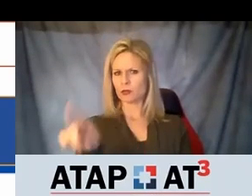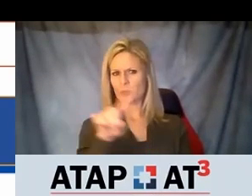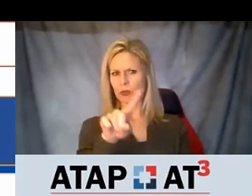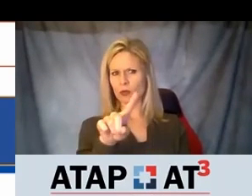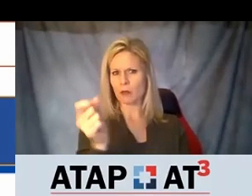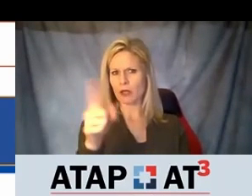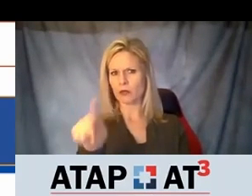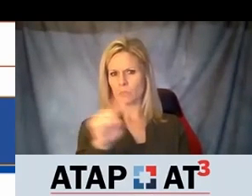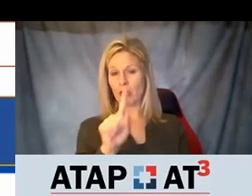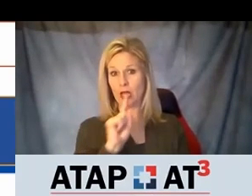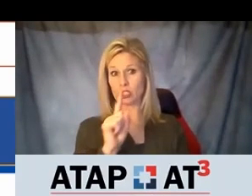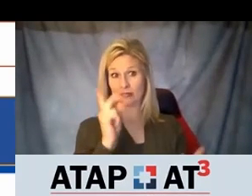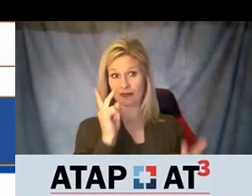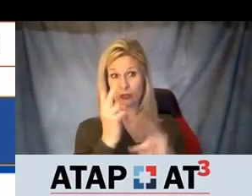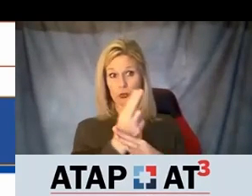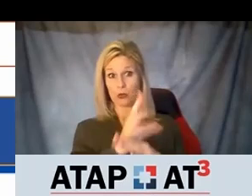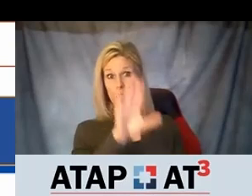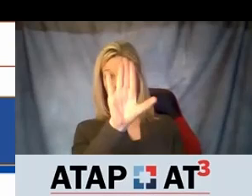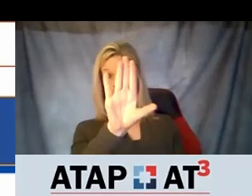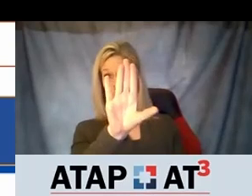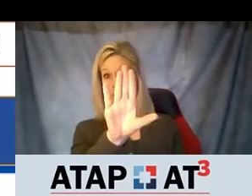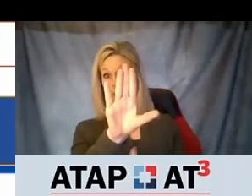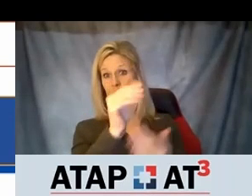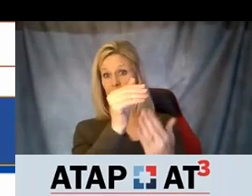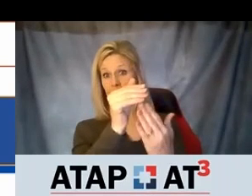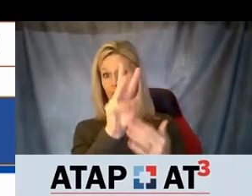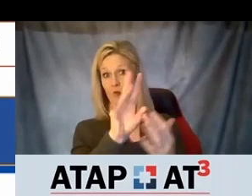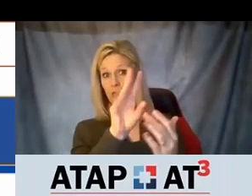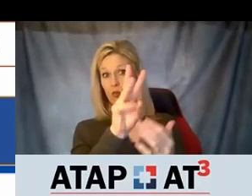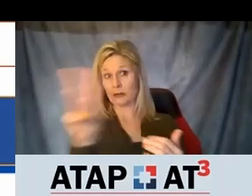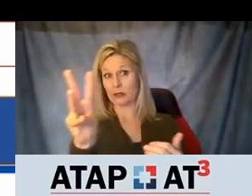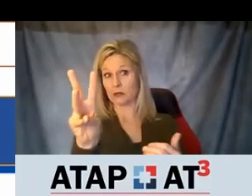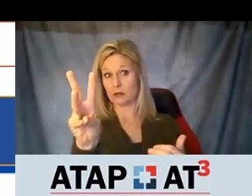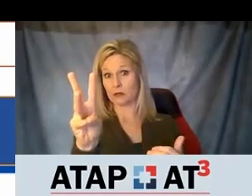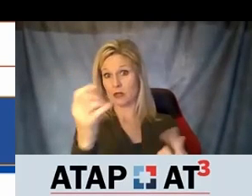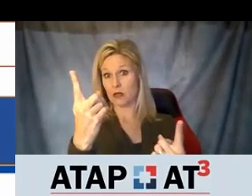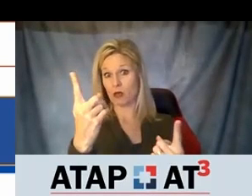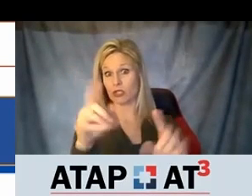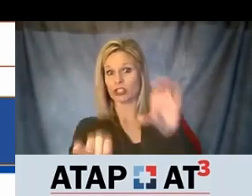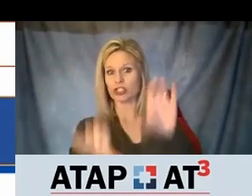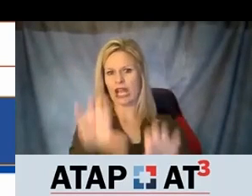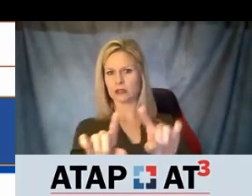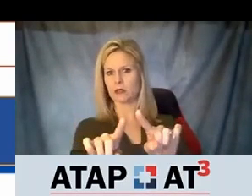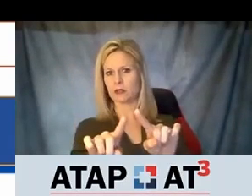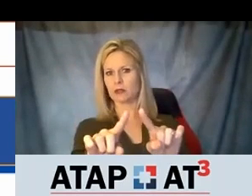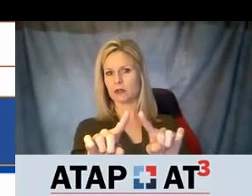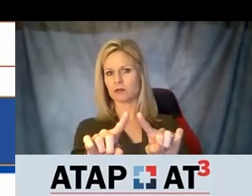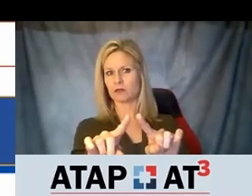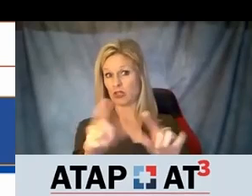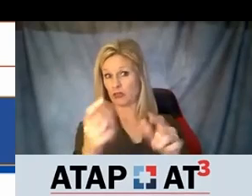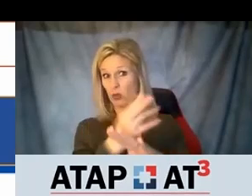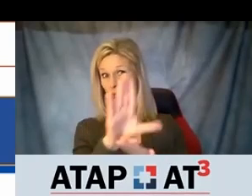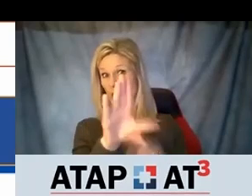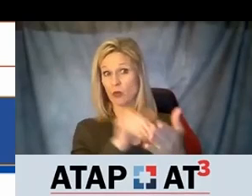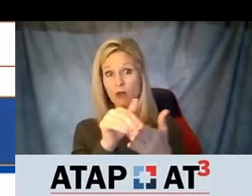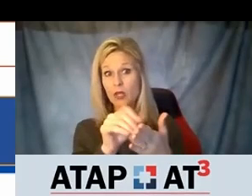many people have actually visited those websites? Anybody in chat? Any one of those that you've used regularly